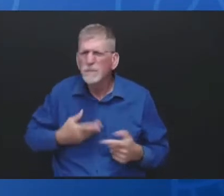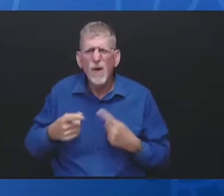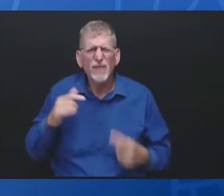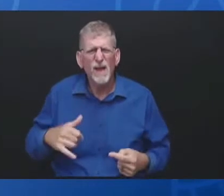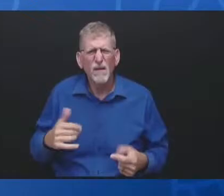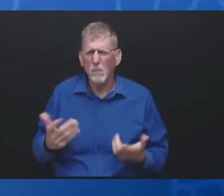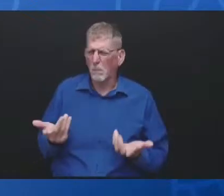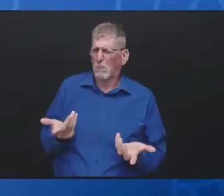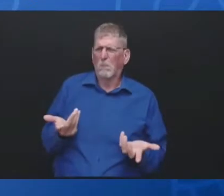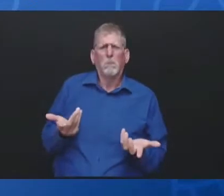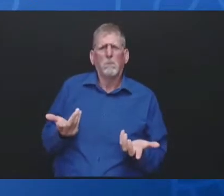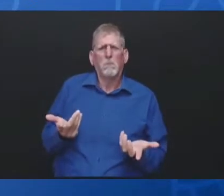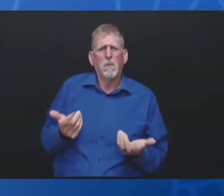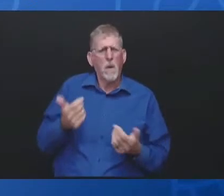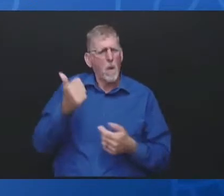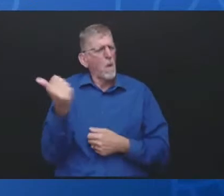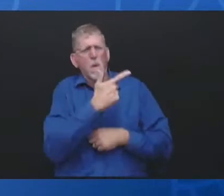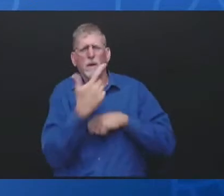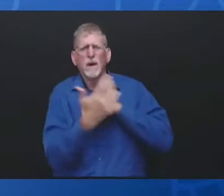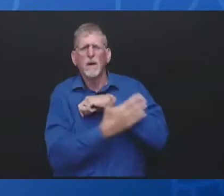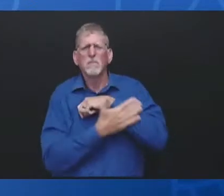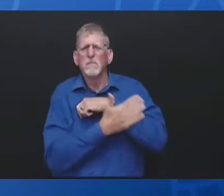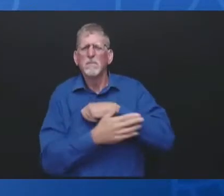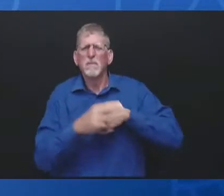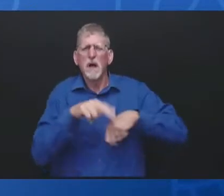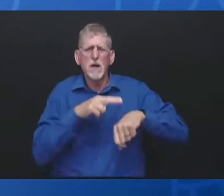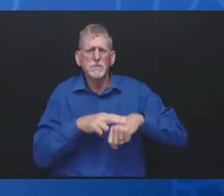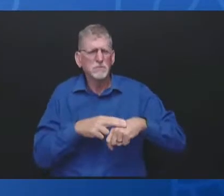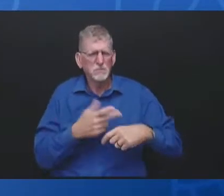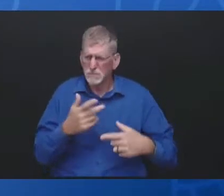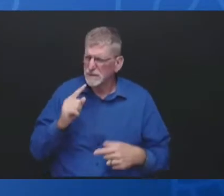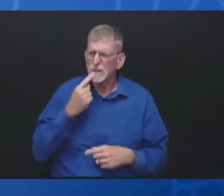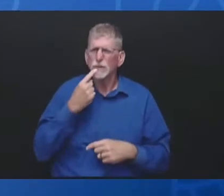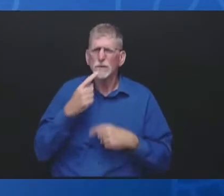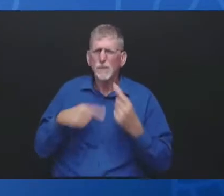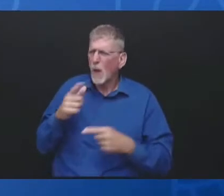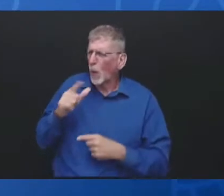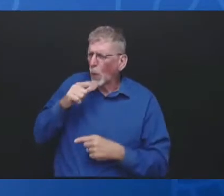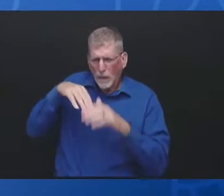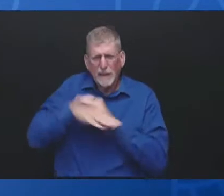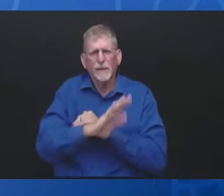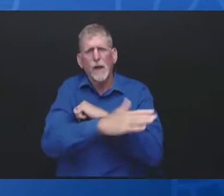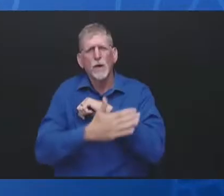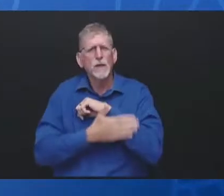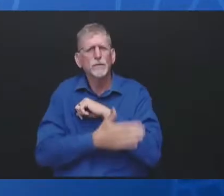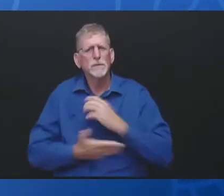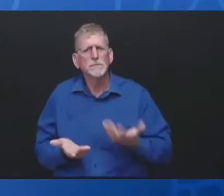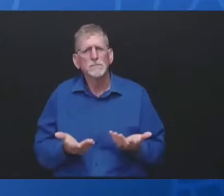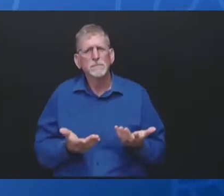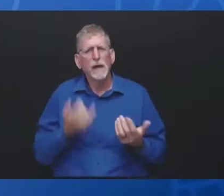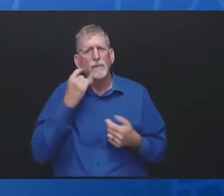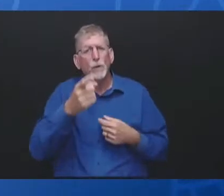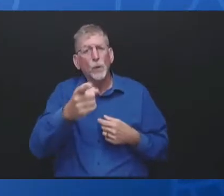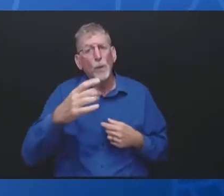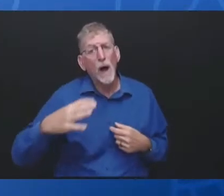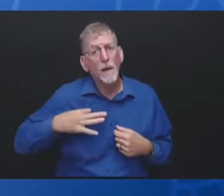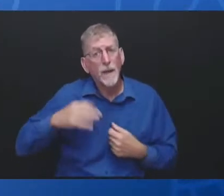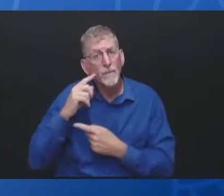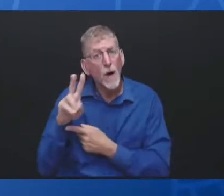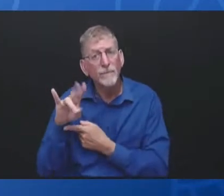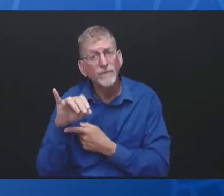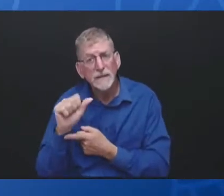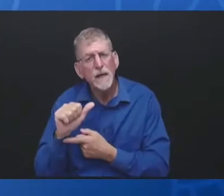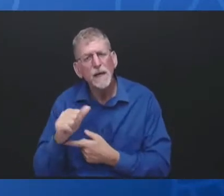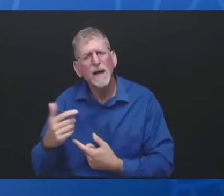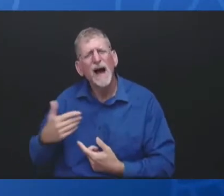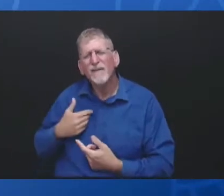nation should take seriously and does who's coming in. So if you're going to be applying for a visa, follow the normal